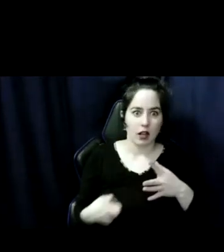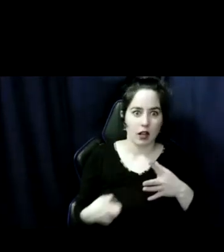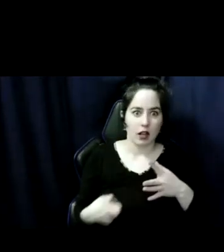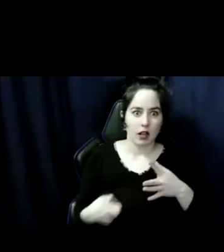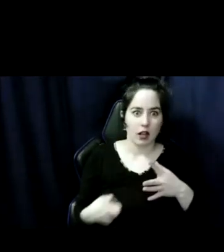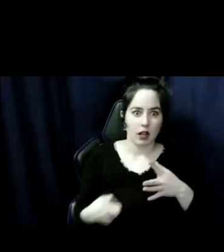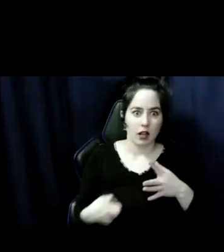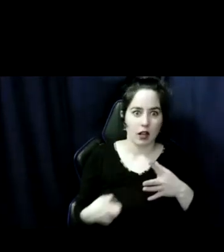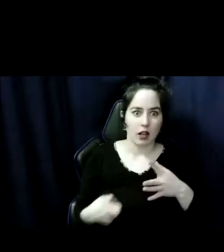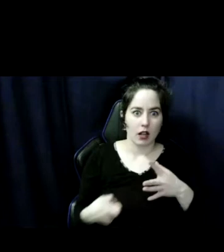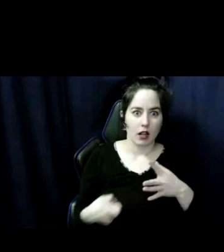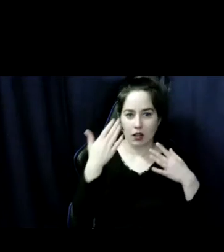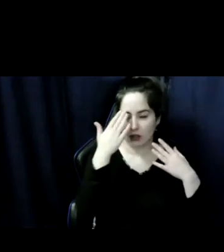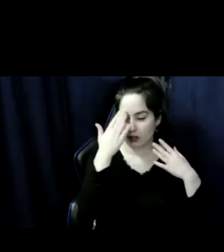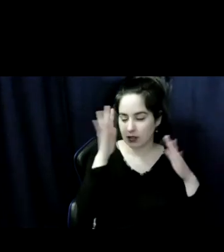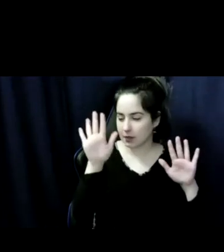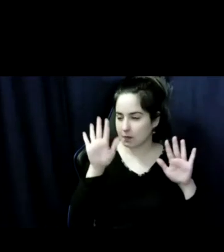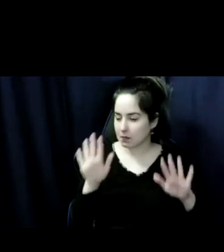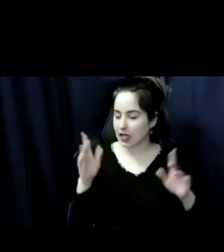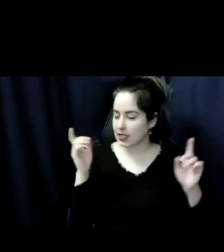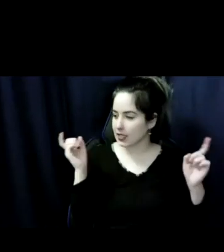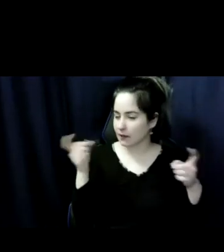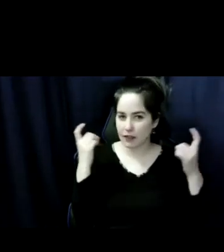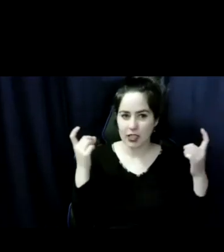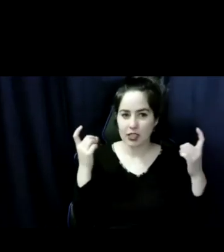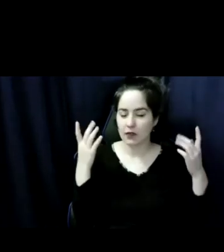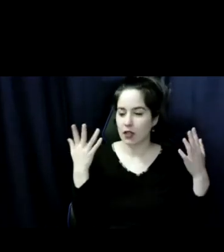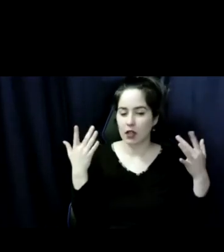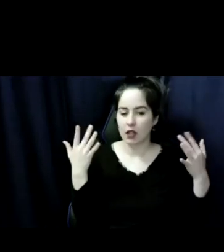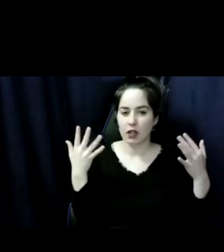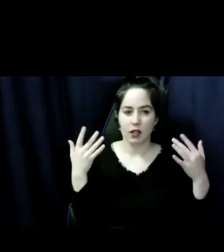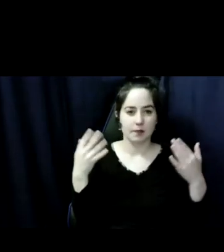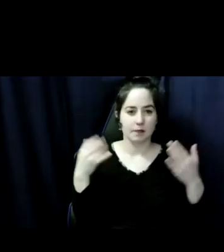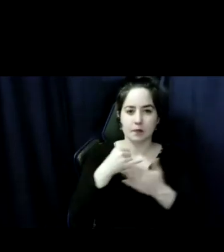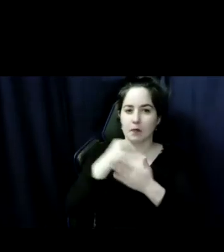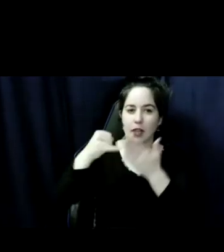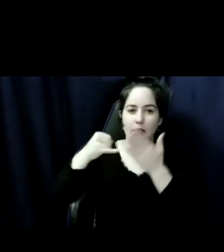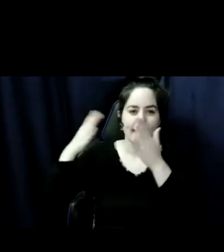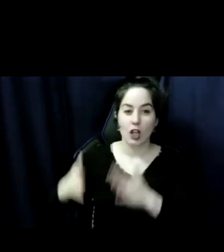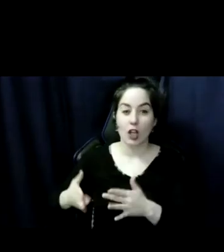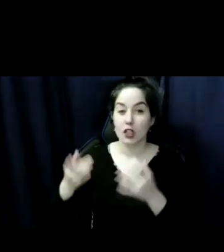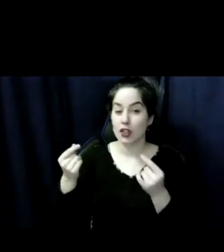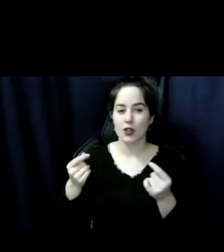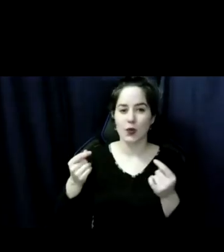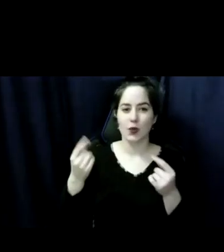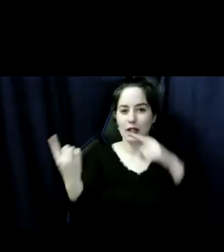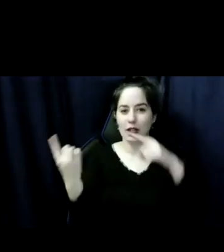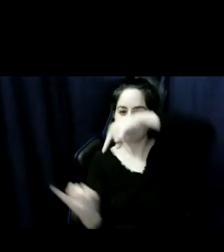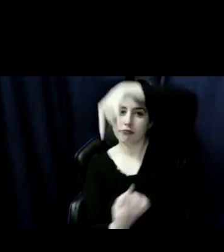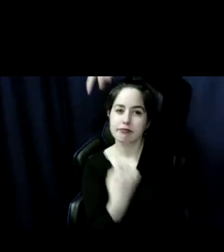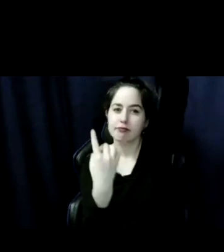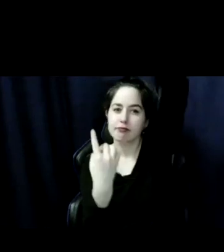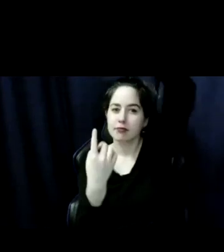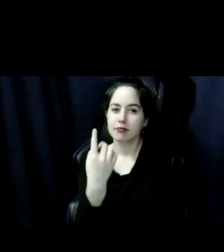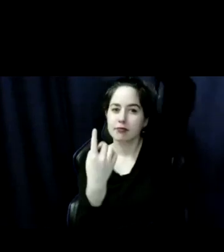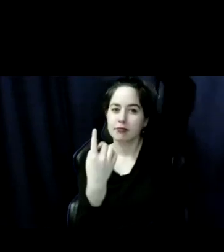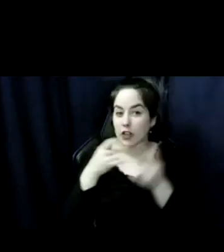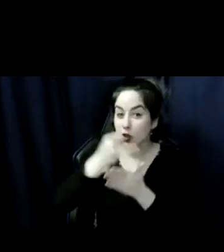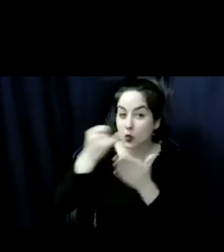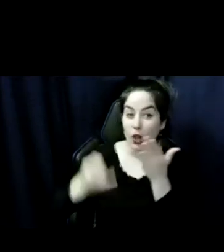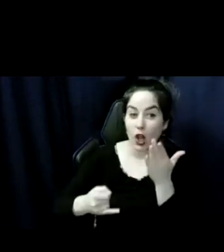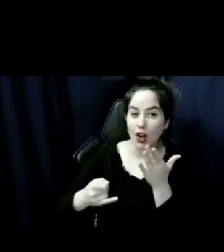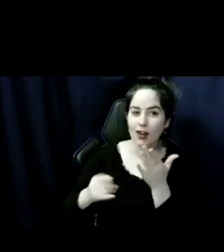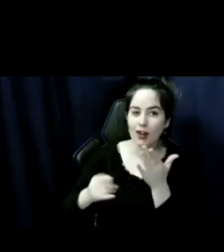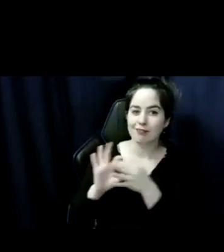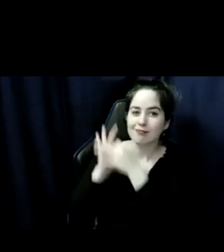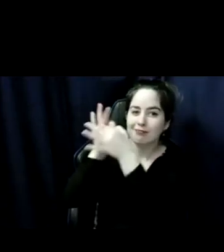It's a festival of artists that do all this like aerial and visual artwork, and it's all designed around light